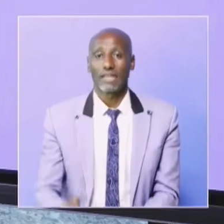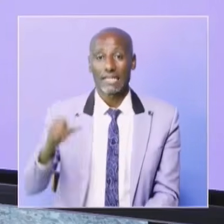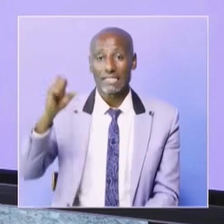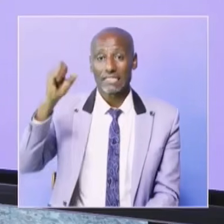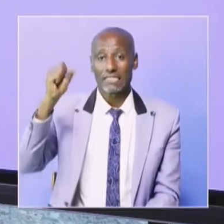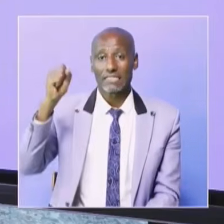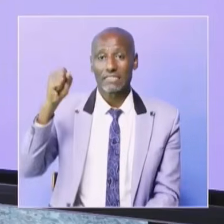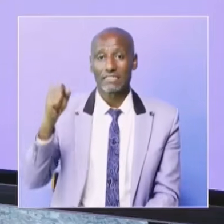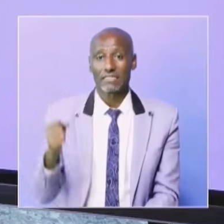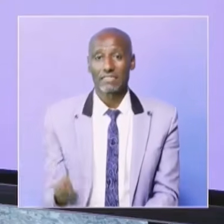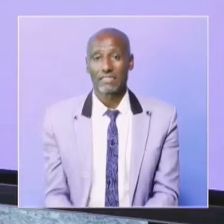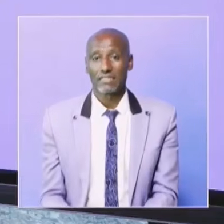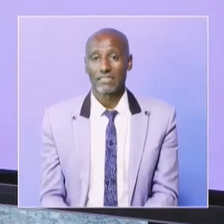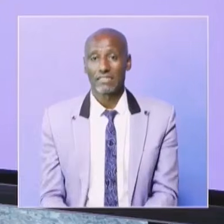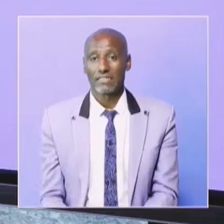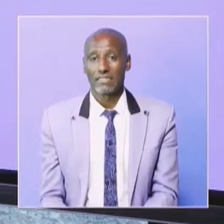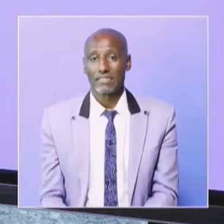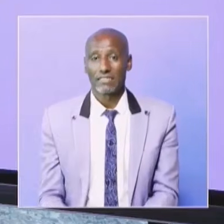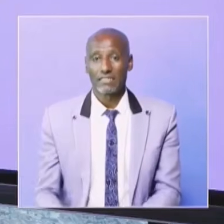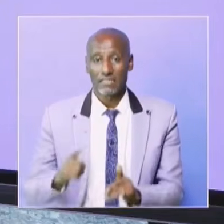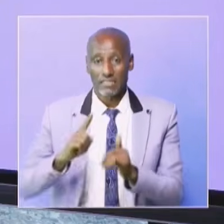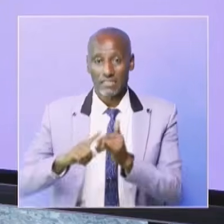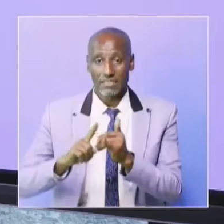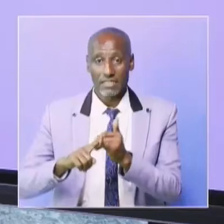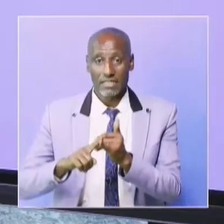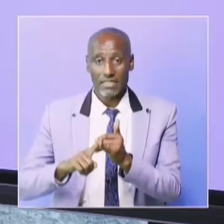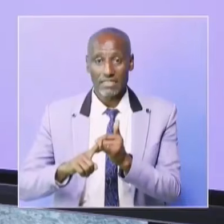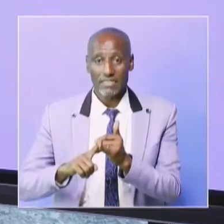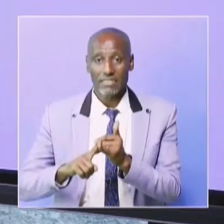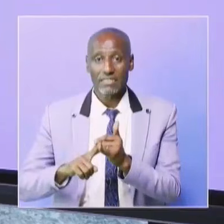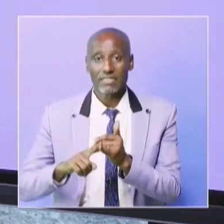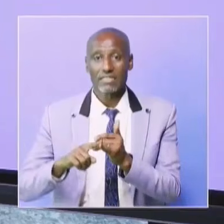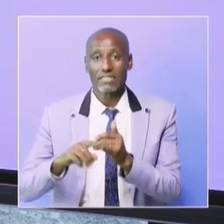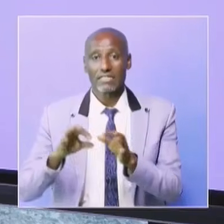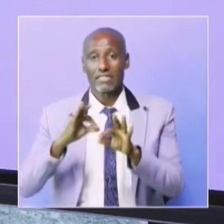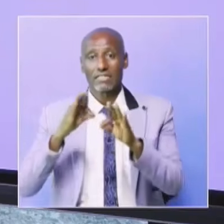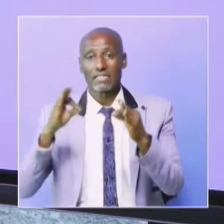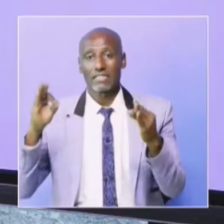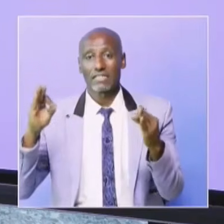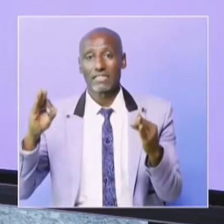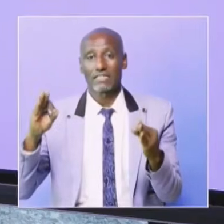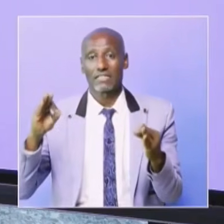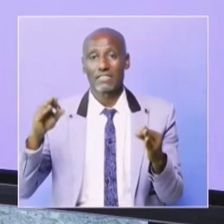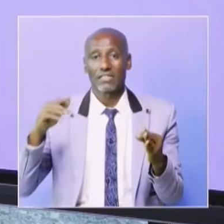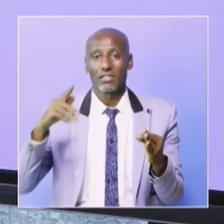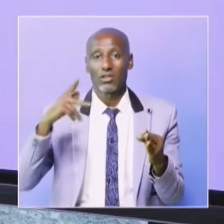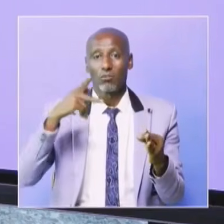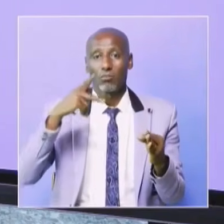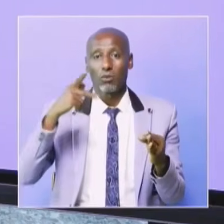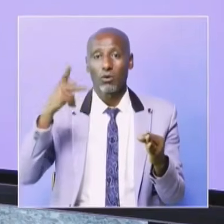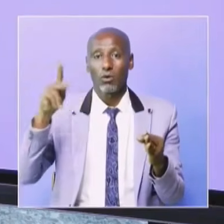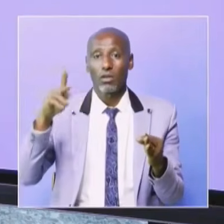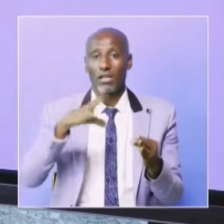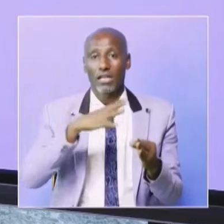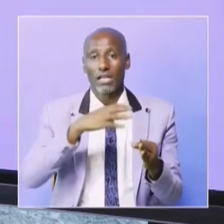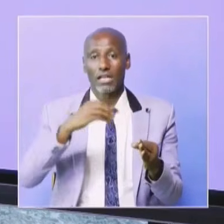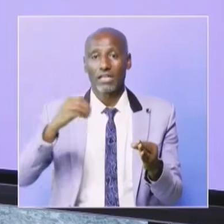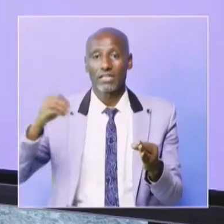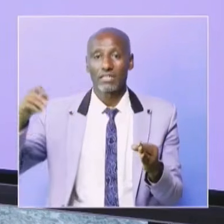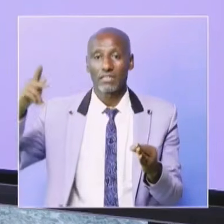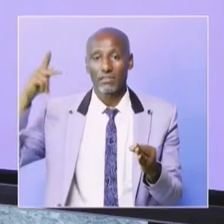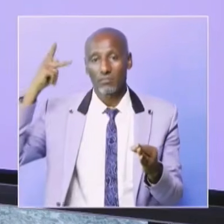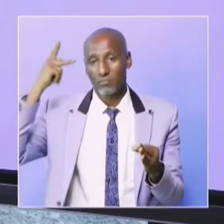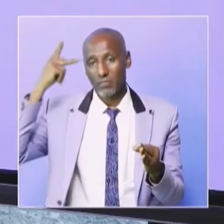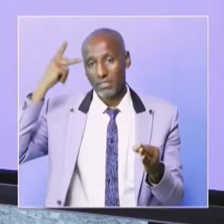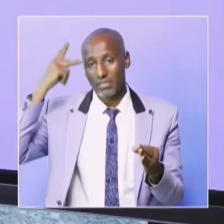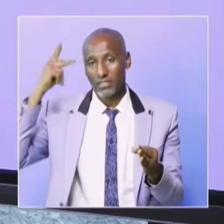S. But here on the last sentence, we have Paul. Of course, he, which is singular. But Paul is not